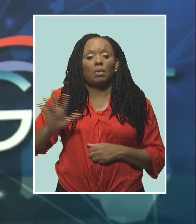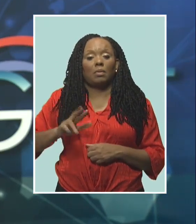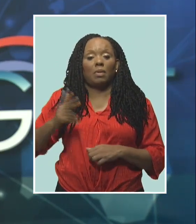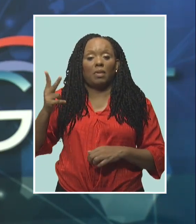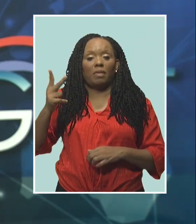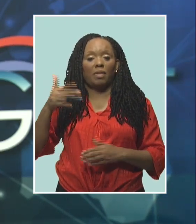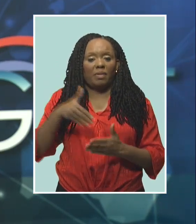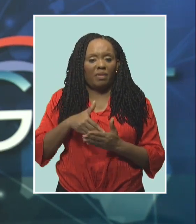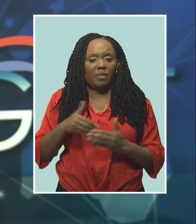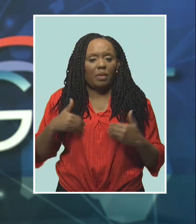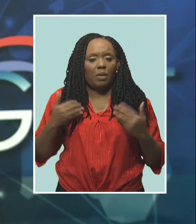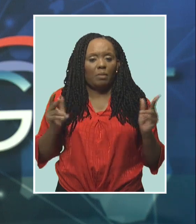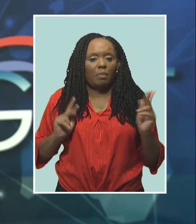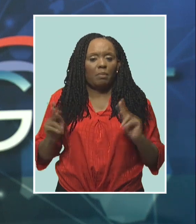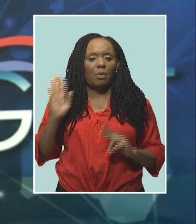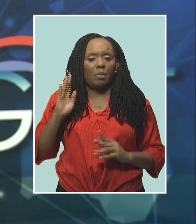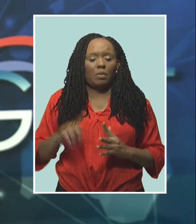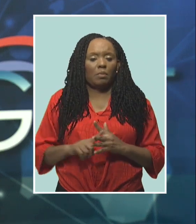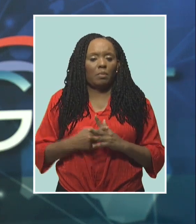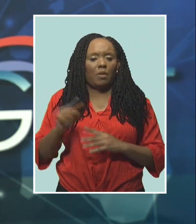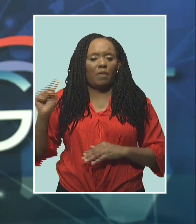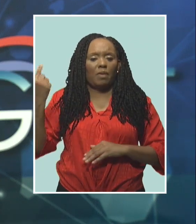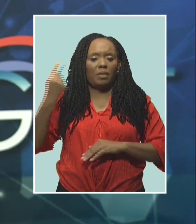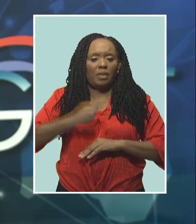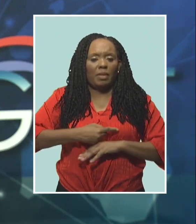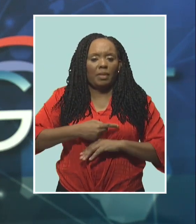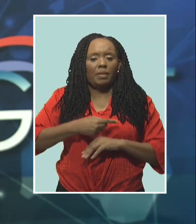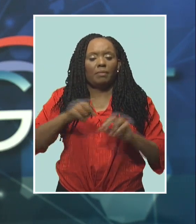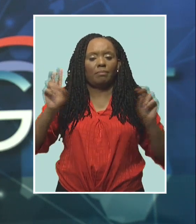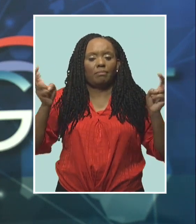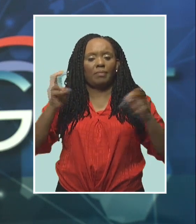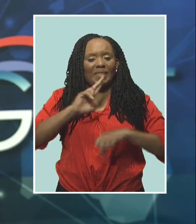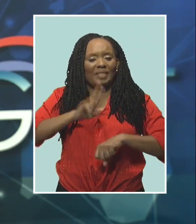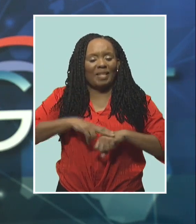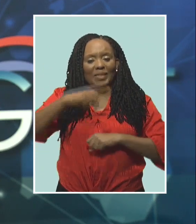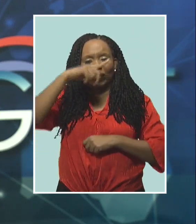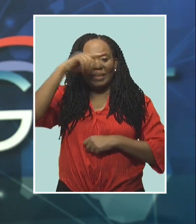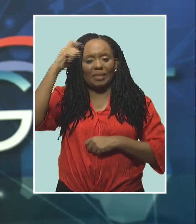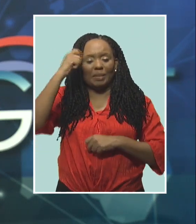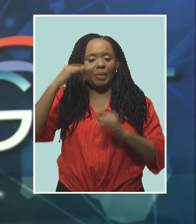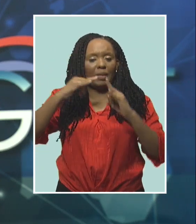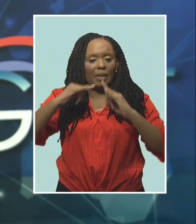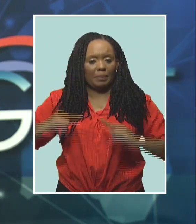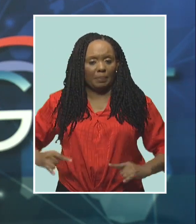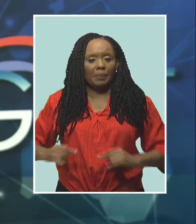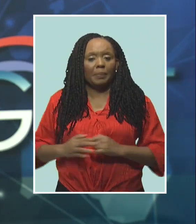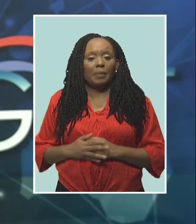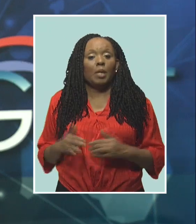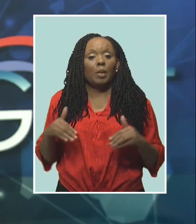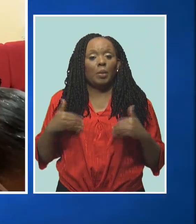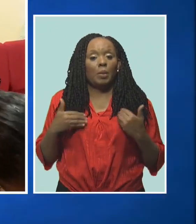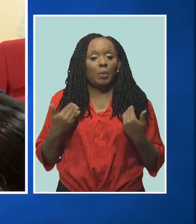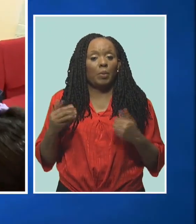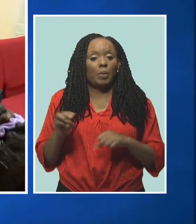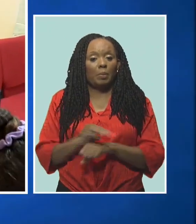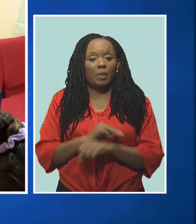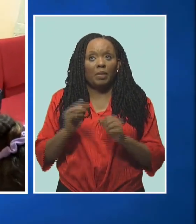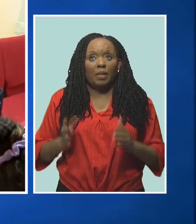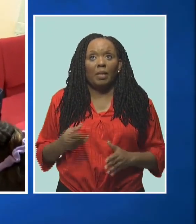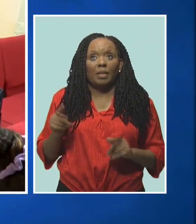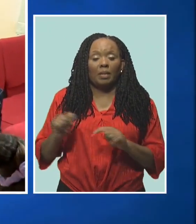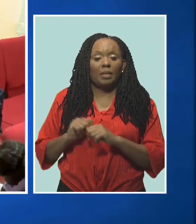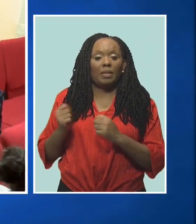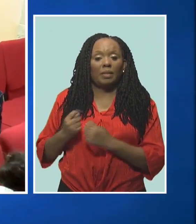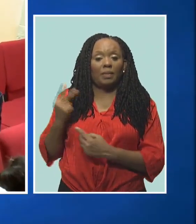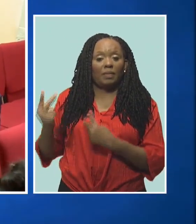people will start their first day at national summer camps across the island. And ahead of the launch, Youth Minister Charles Griffith and his team